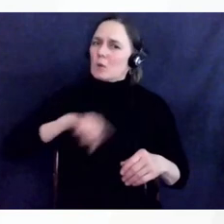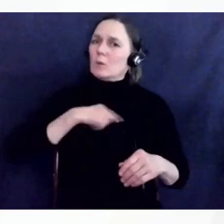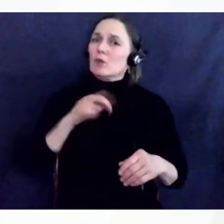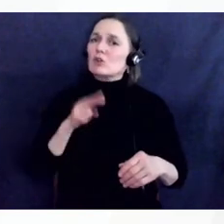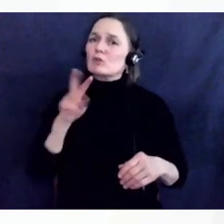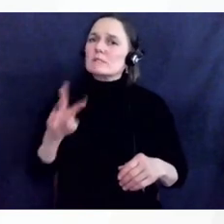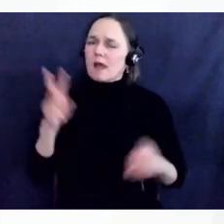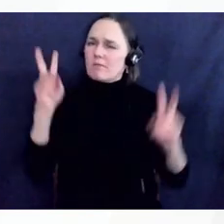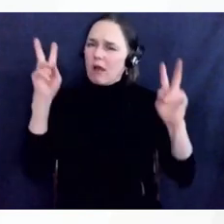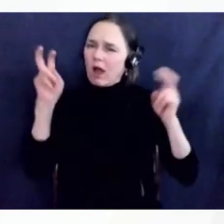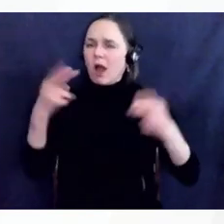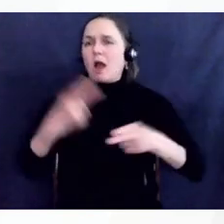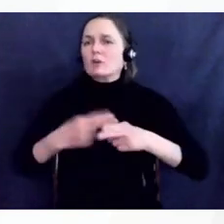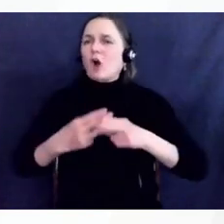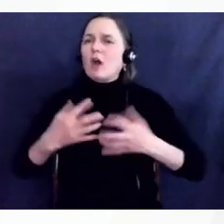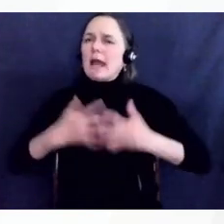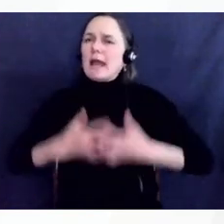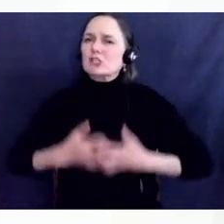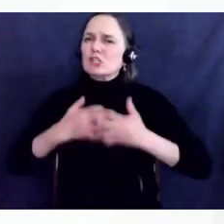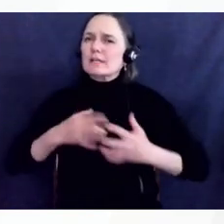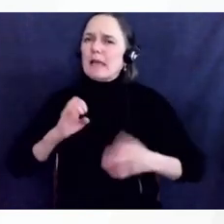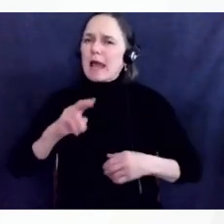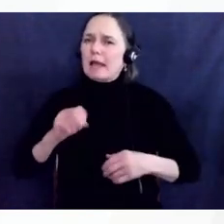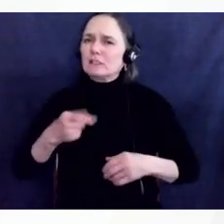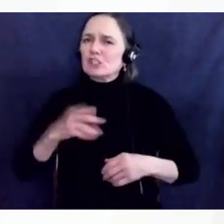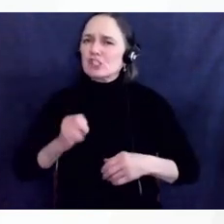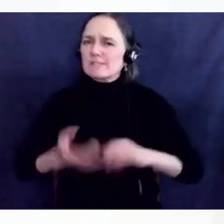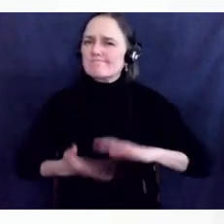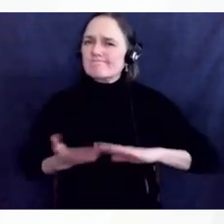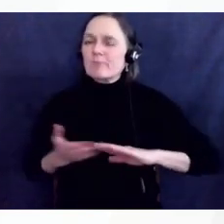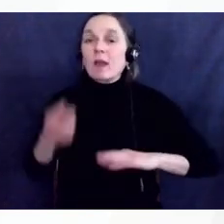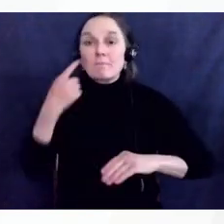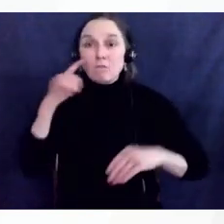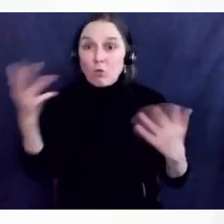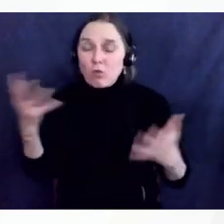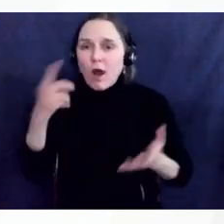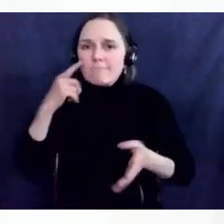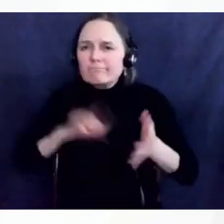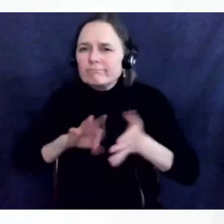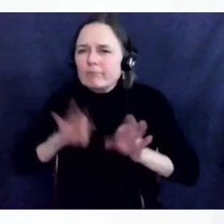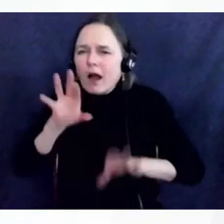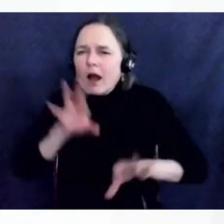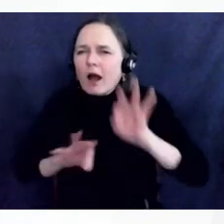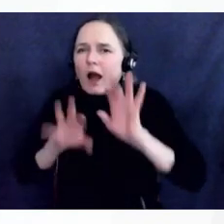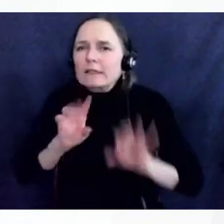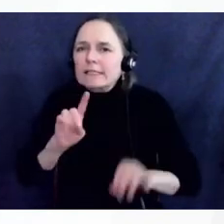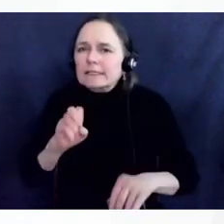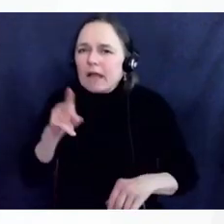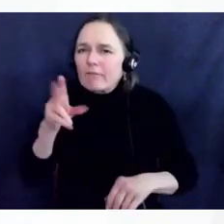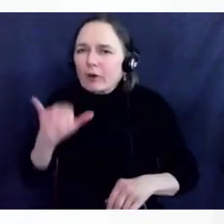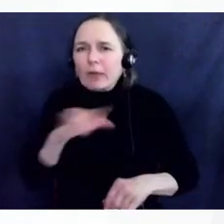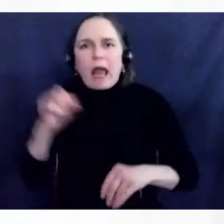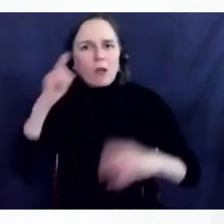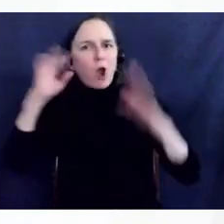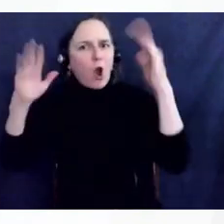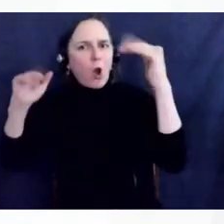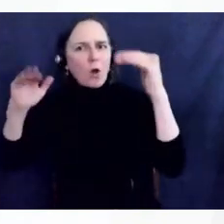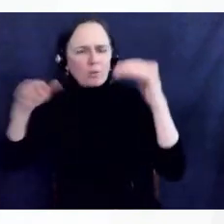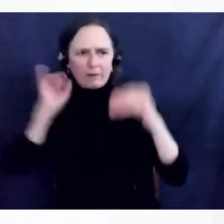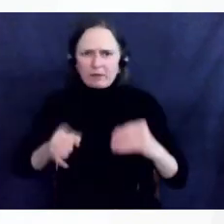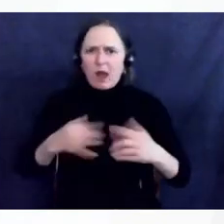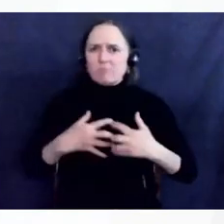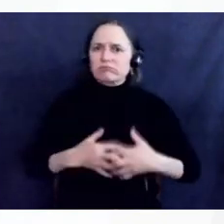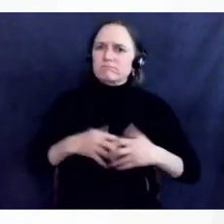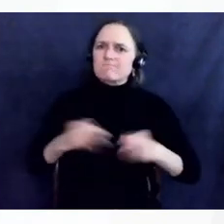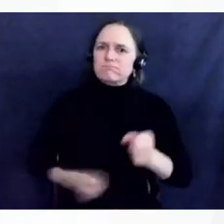place and carry a special obligation in our society. That hasn't changed. In fact, I would